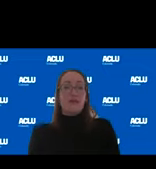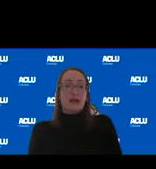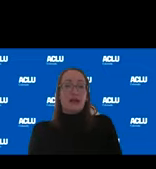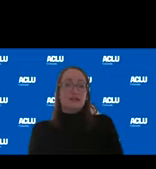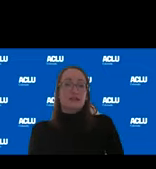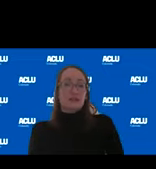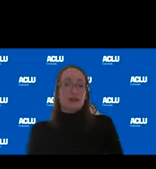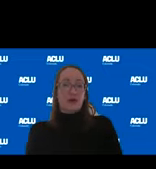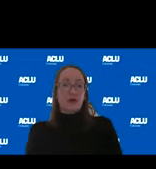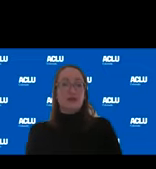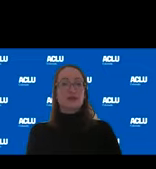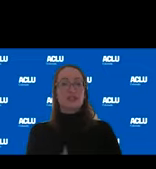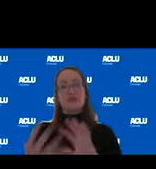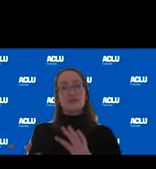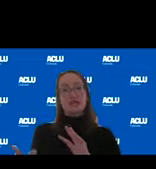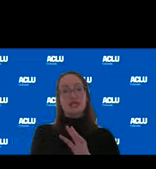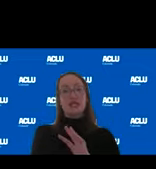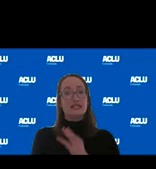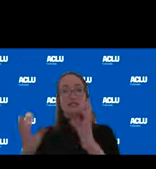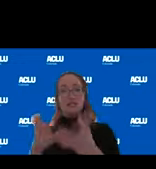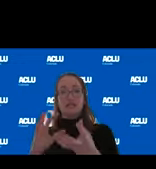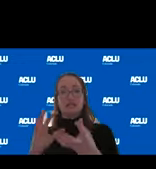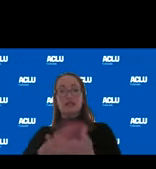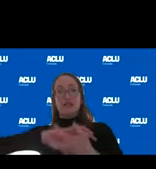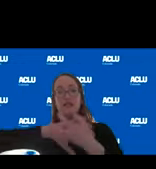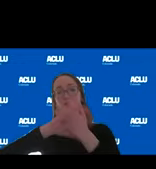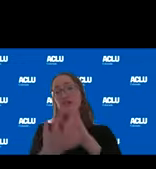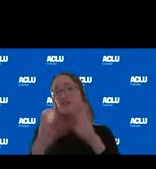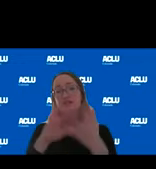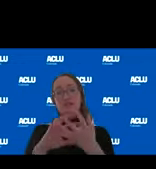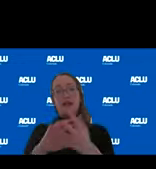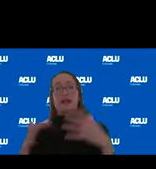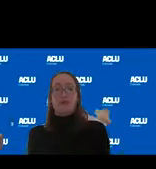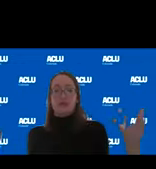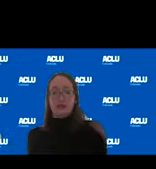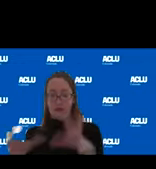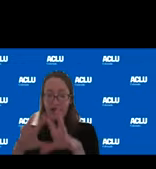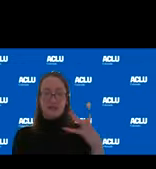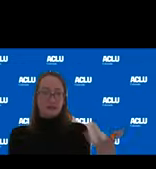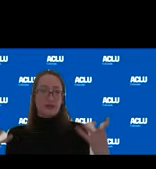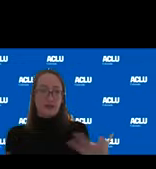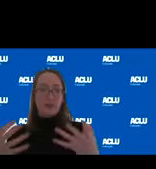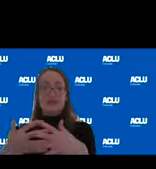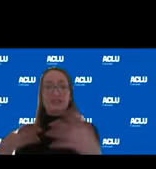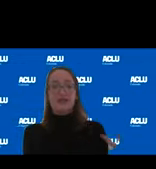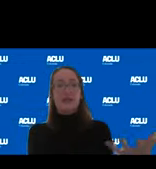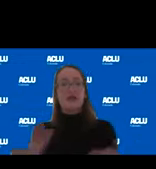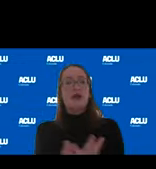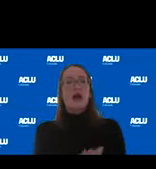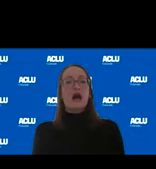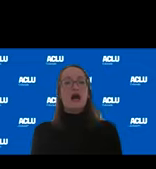from exercising their right to vote. And so disinformation and intimidation can come together in the same packet or package or separate, but often